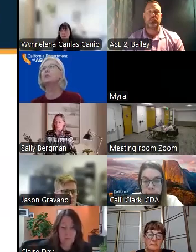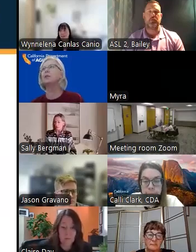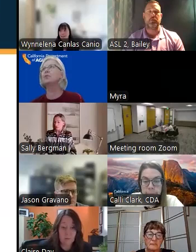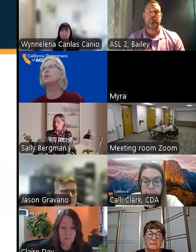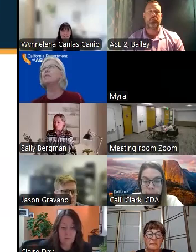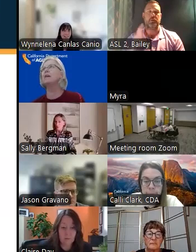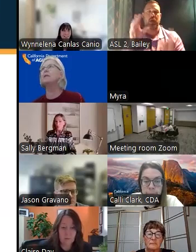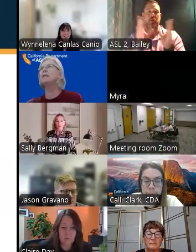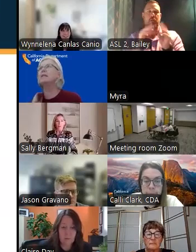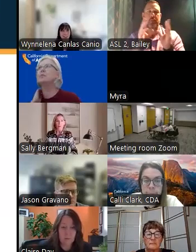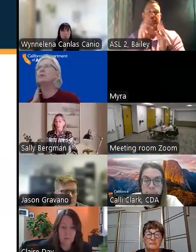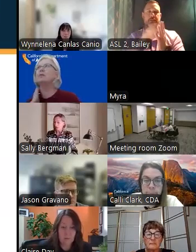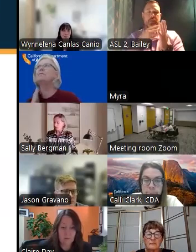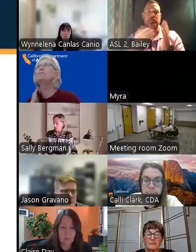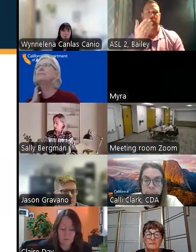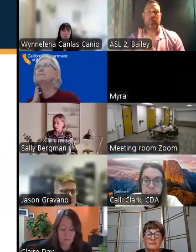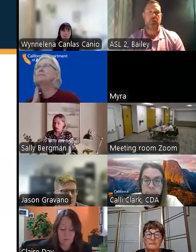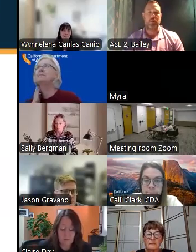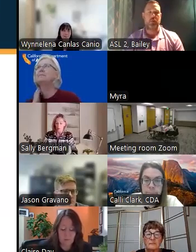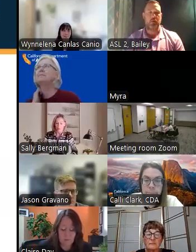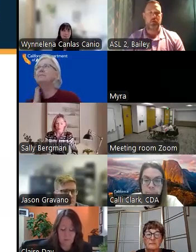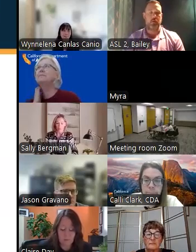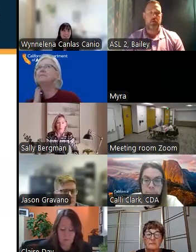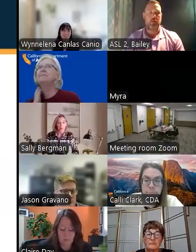This is our 2025 meeting There you schedule. go.